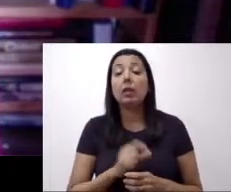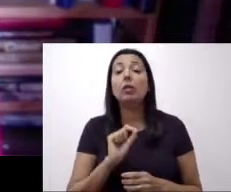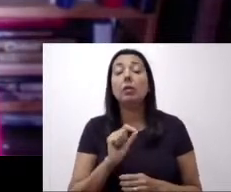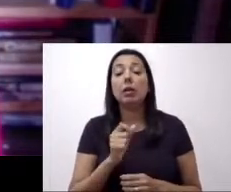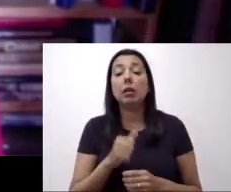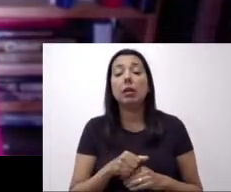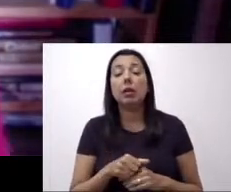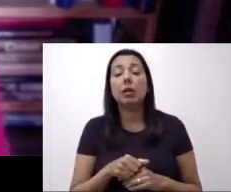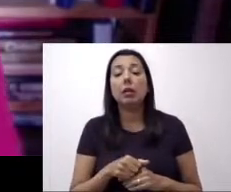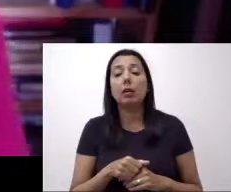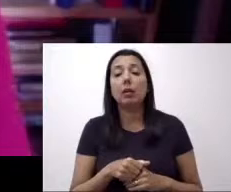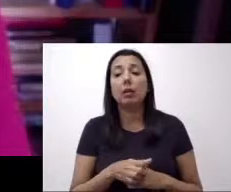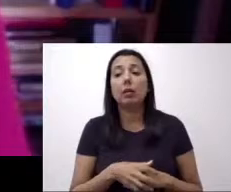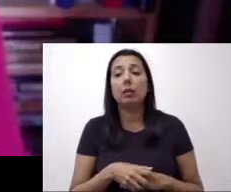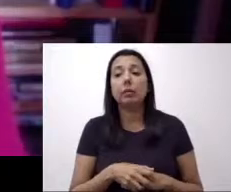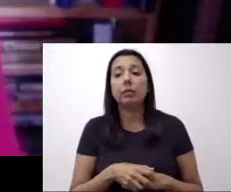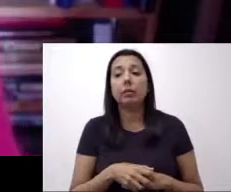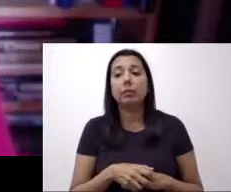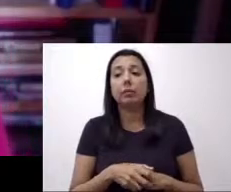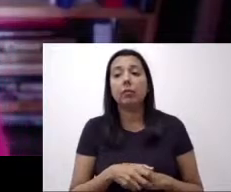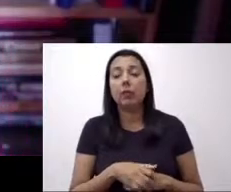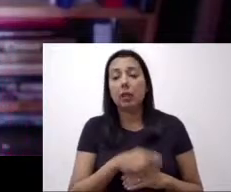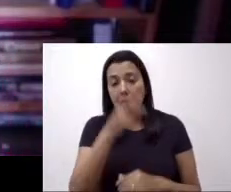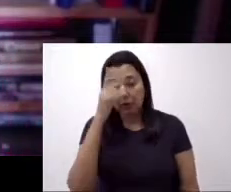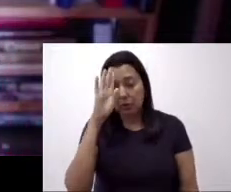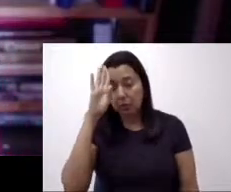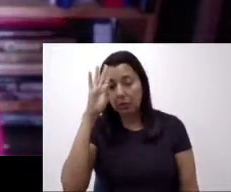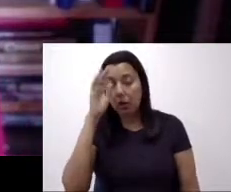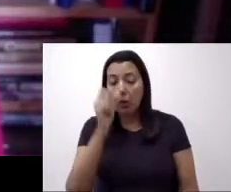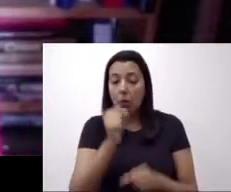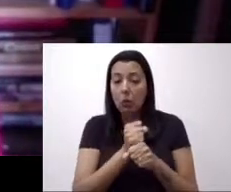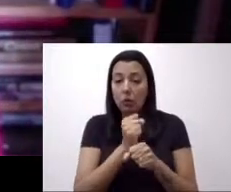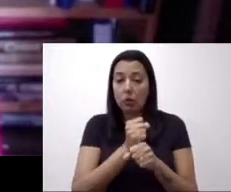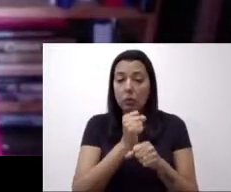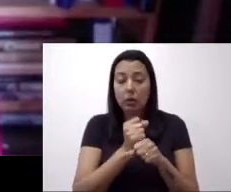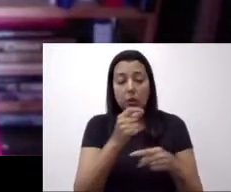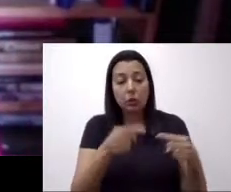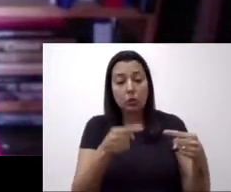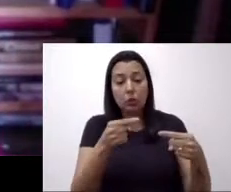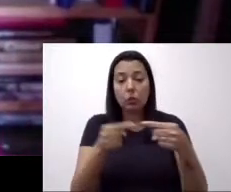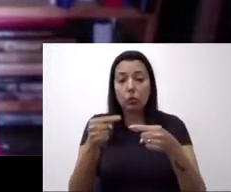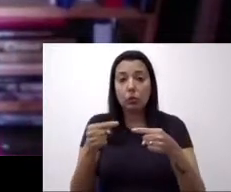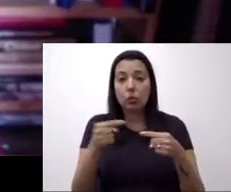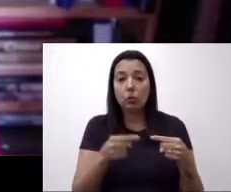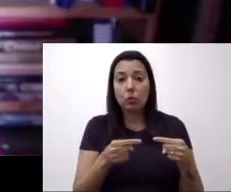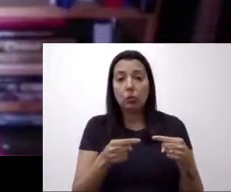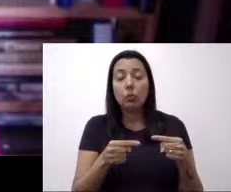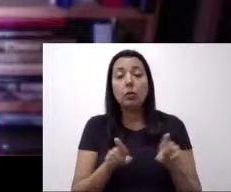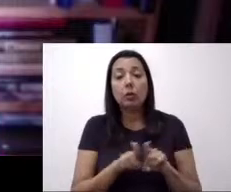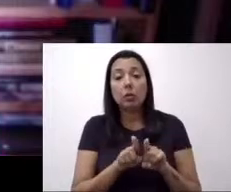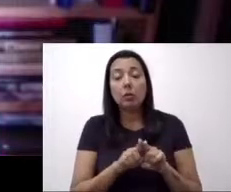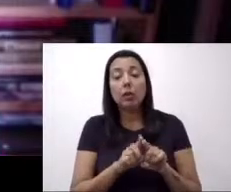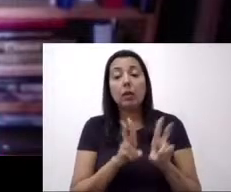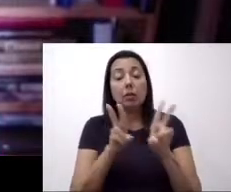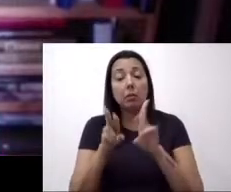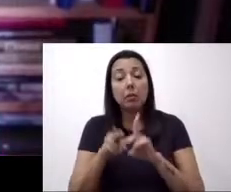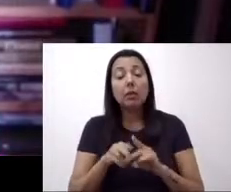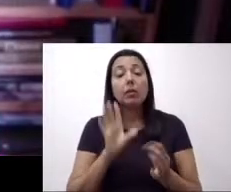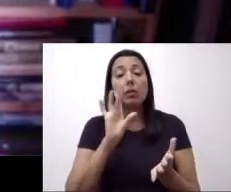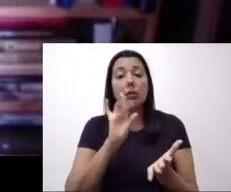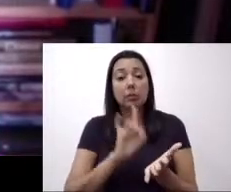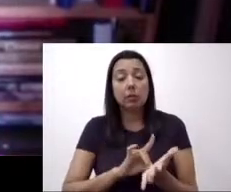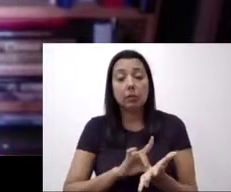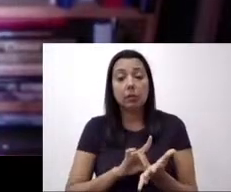leads actors to build discourses and to build arguments to legitimize